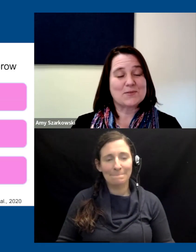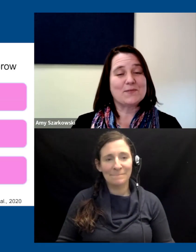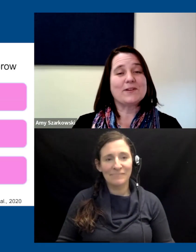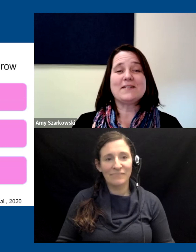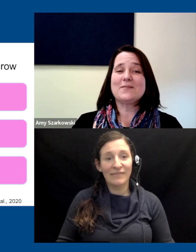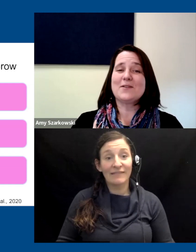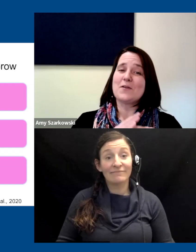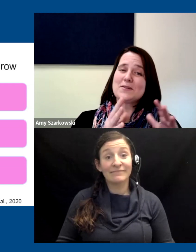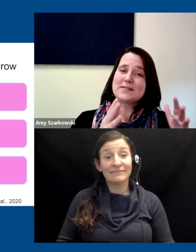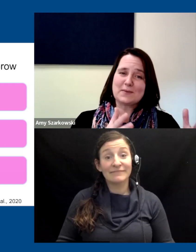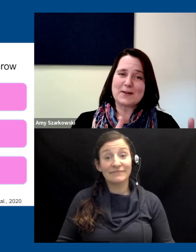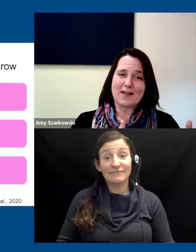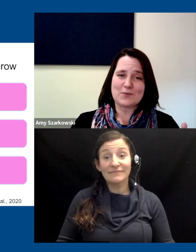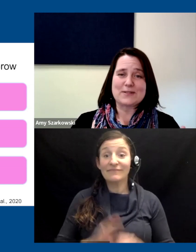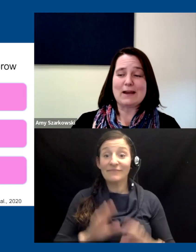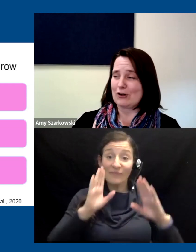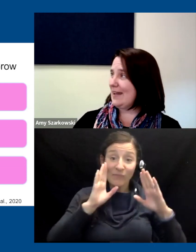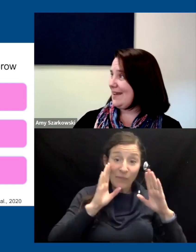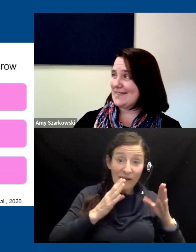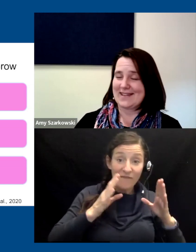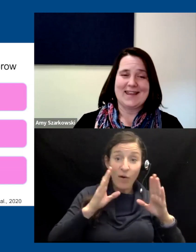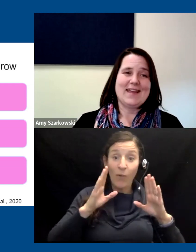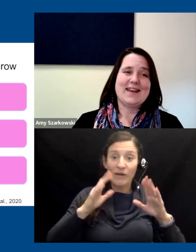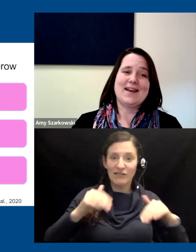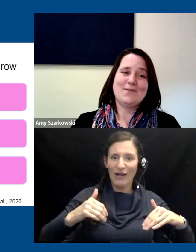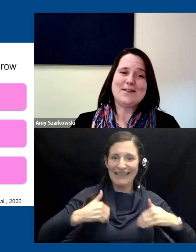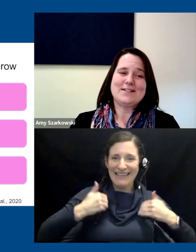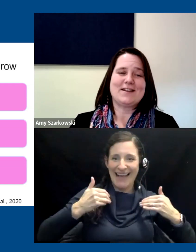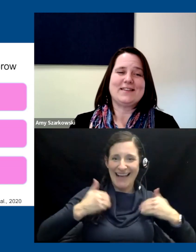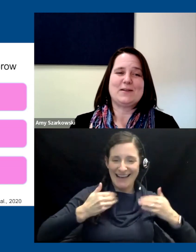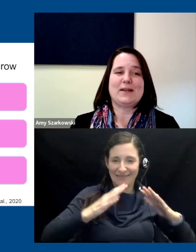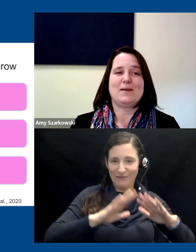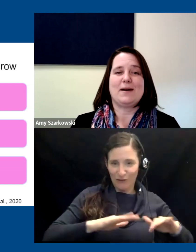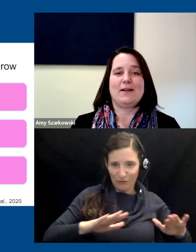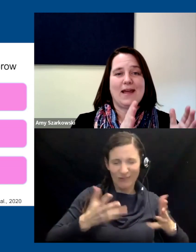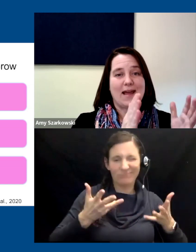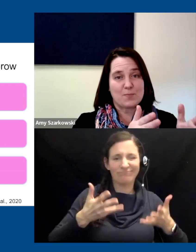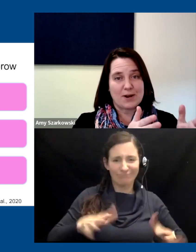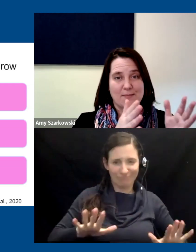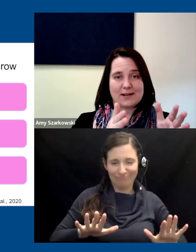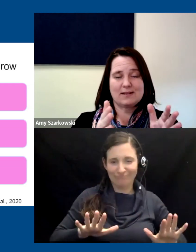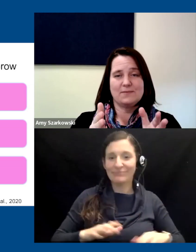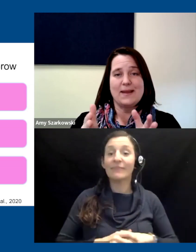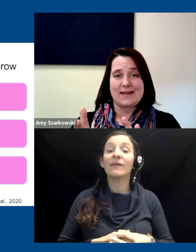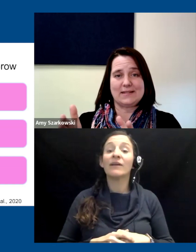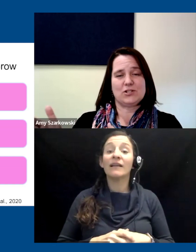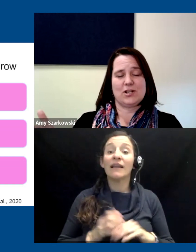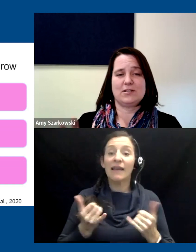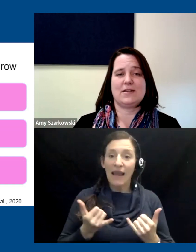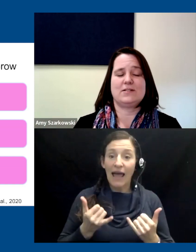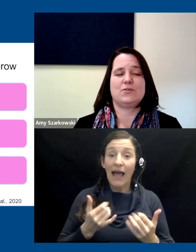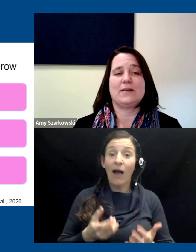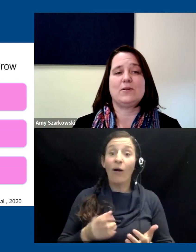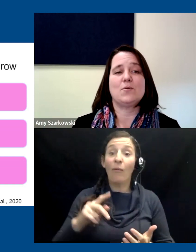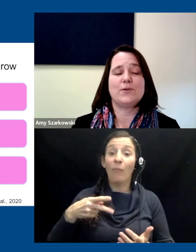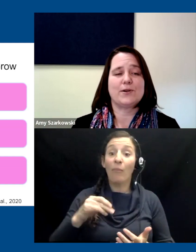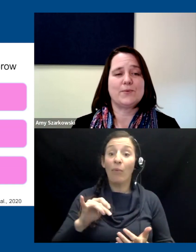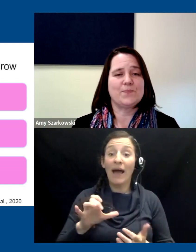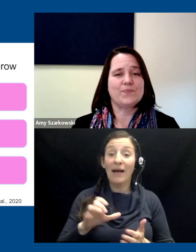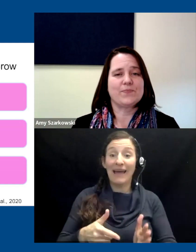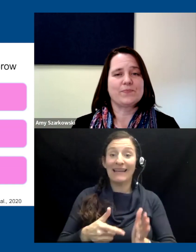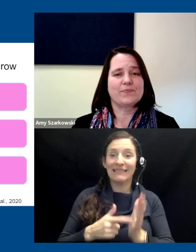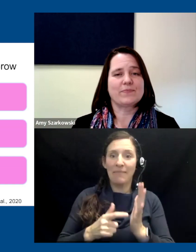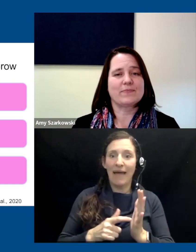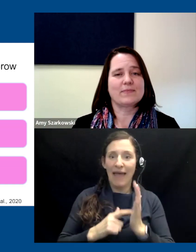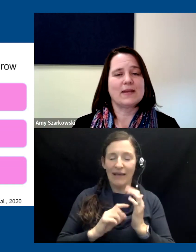Okay, so we've focused a little bit on those younger kids. Now I want to talk a little bit about how pragmatic demands change as children get older.